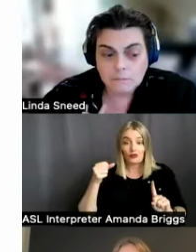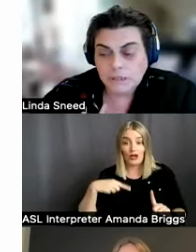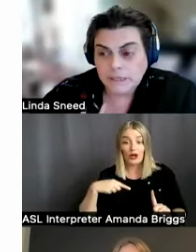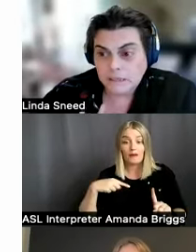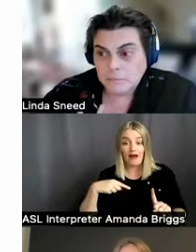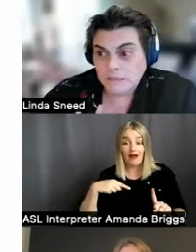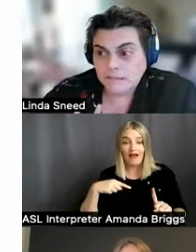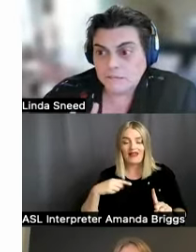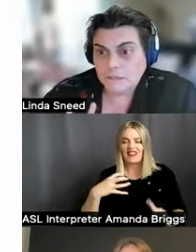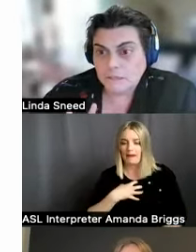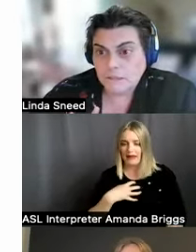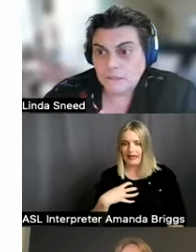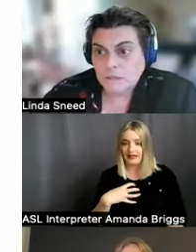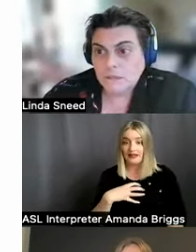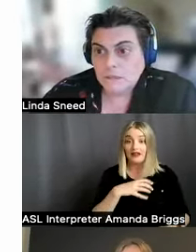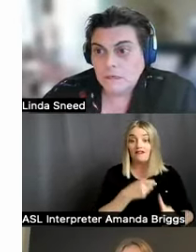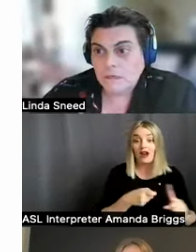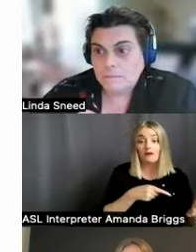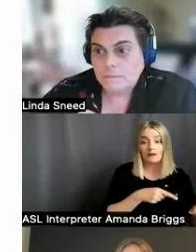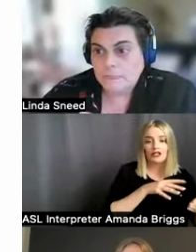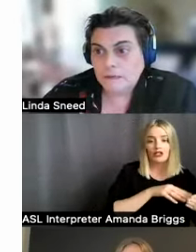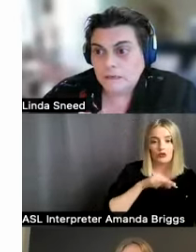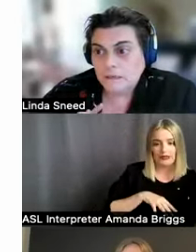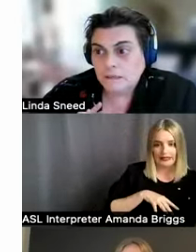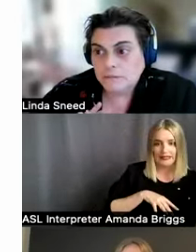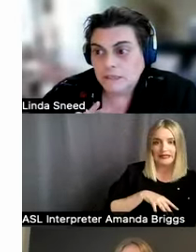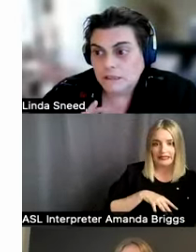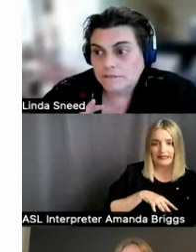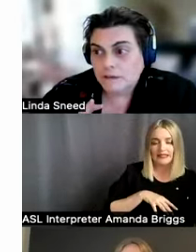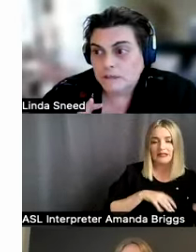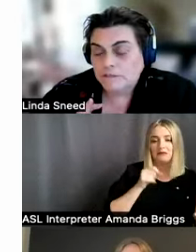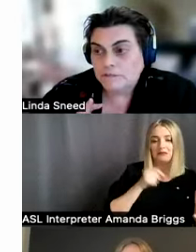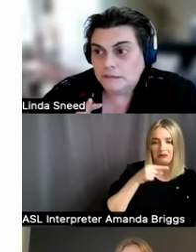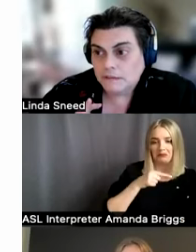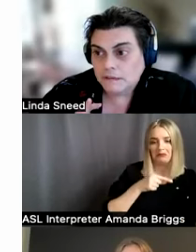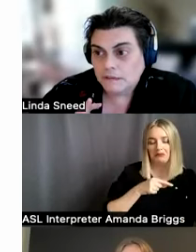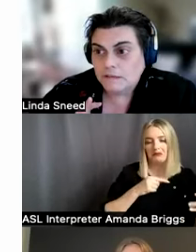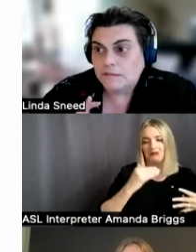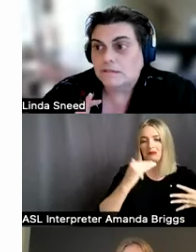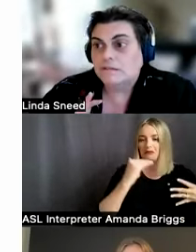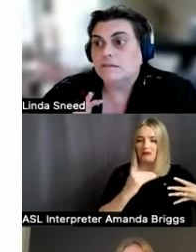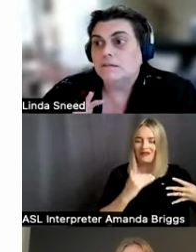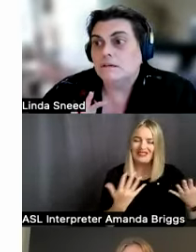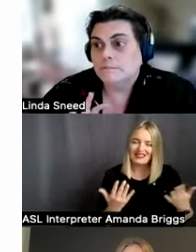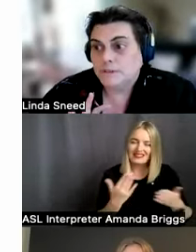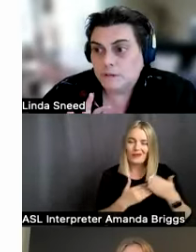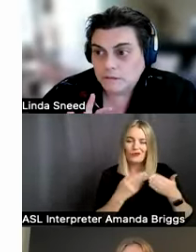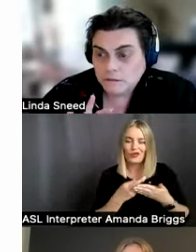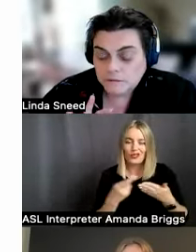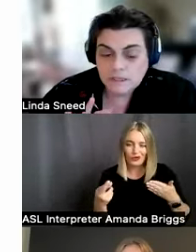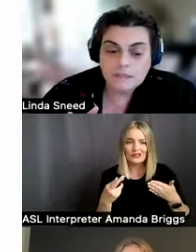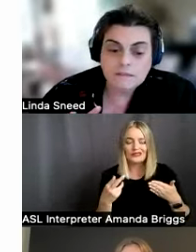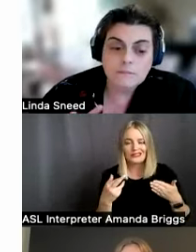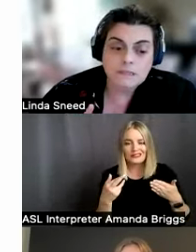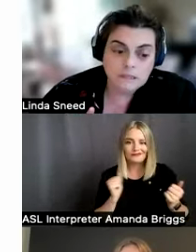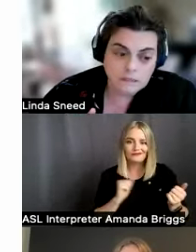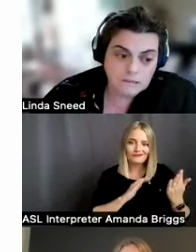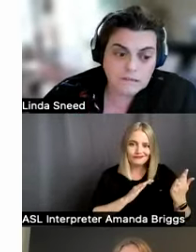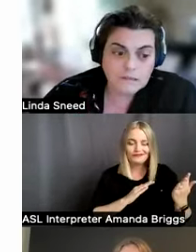a complaint by a student. And it can end up taking a fair amount of resources to